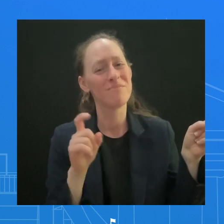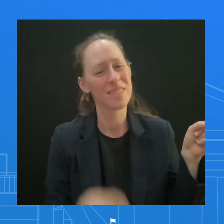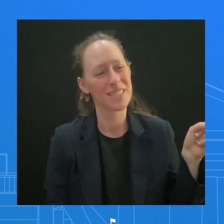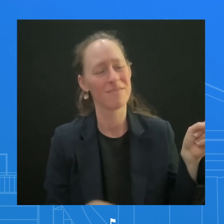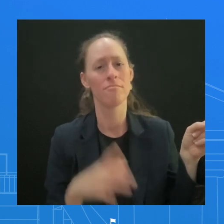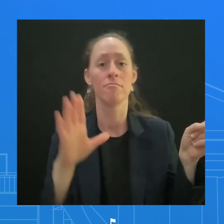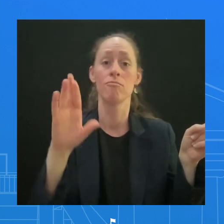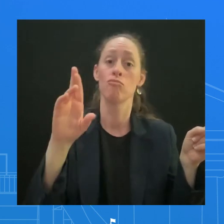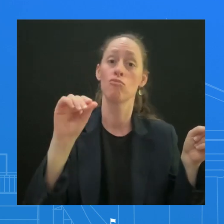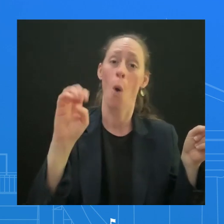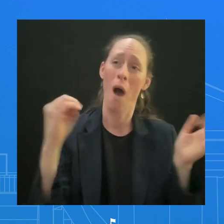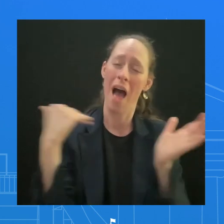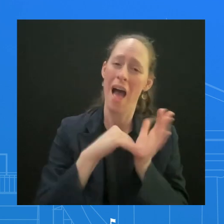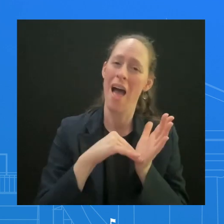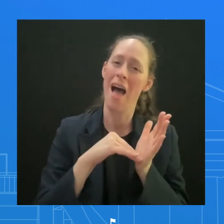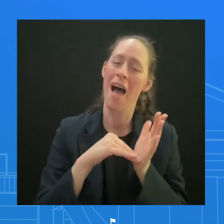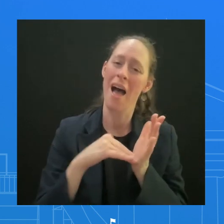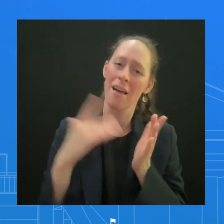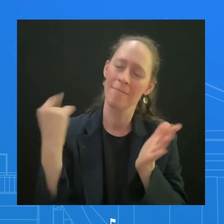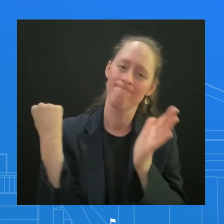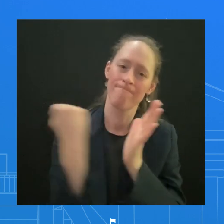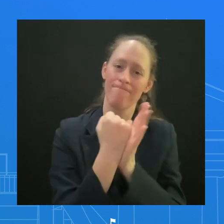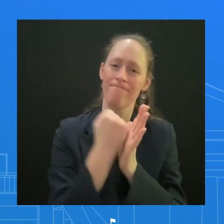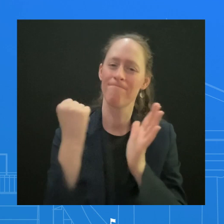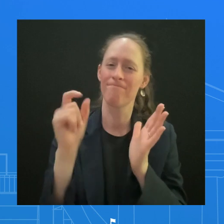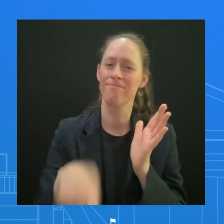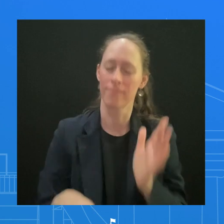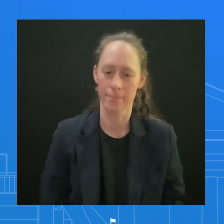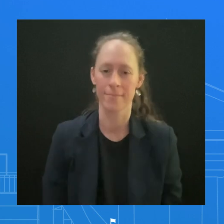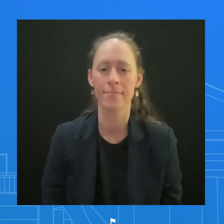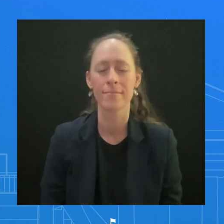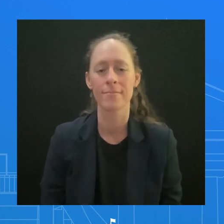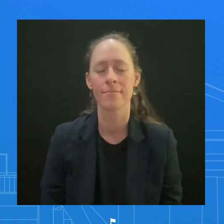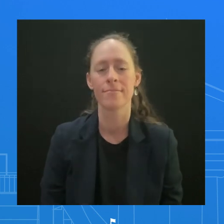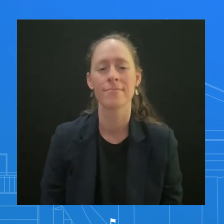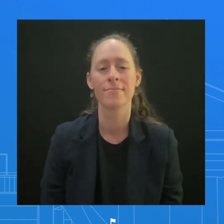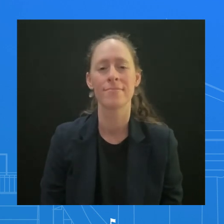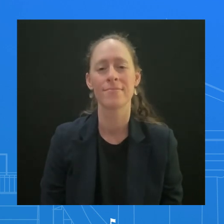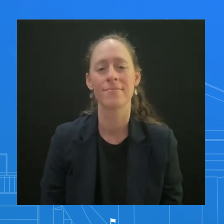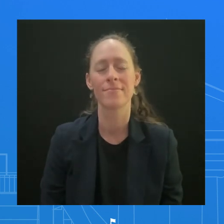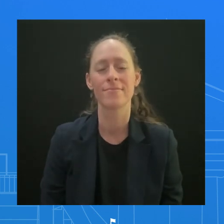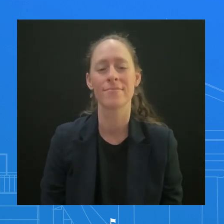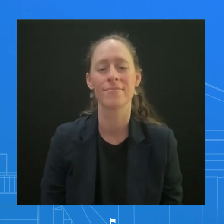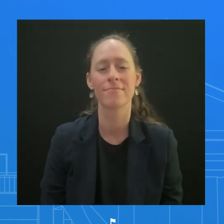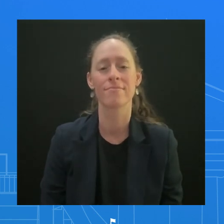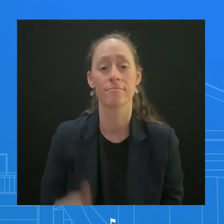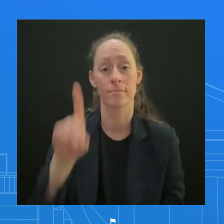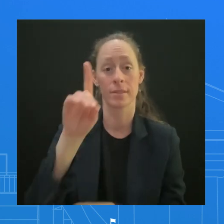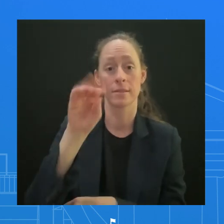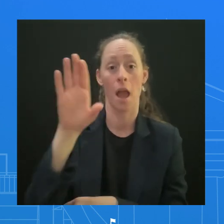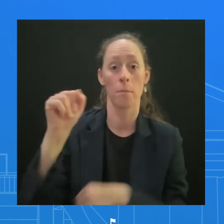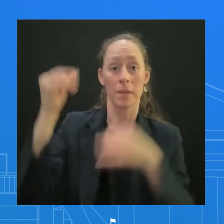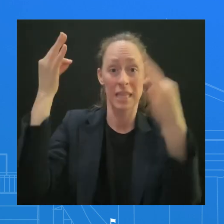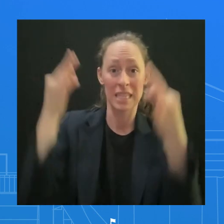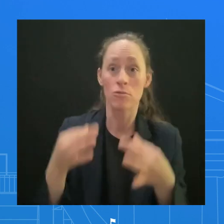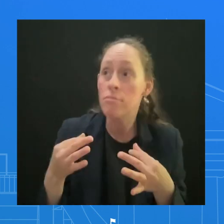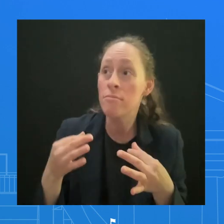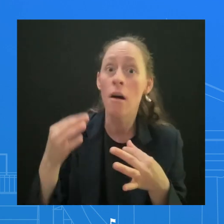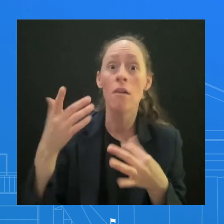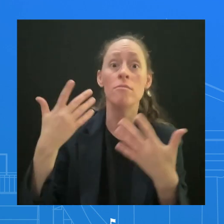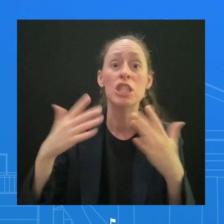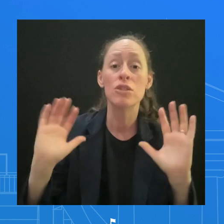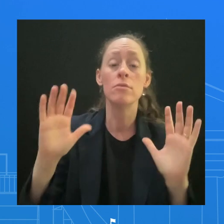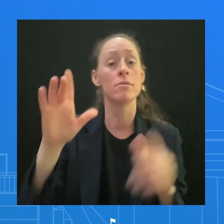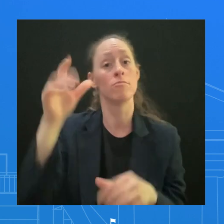2 executive orders directing a comprehensive slate of actions to protect access to reproductive health care services, including